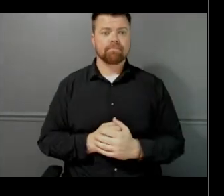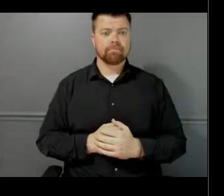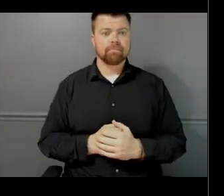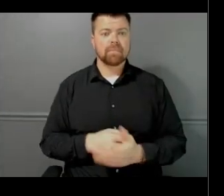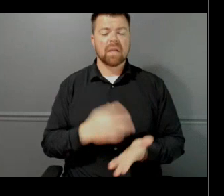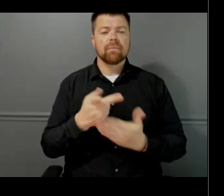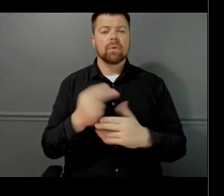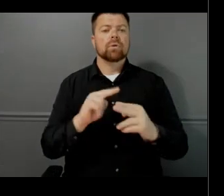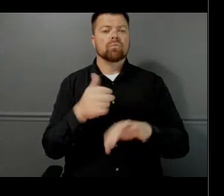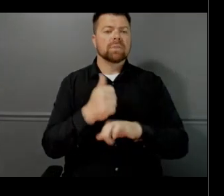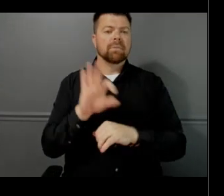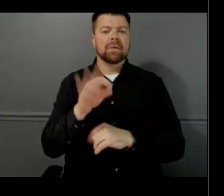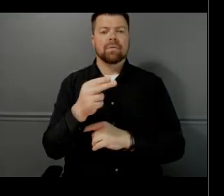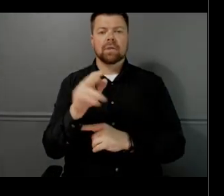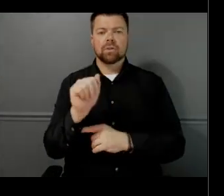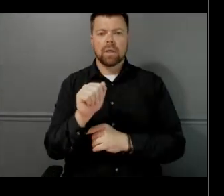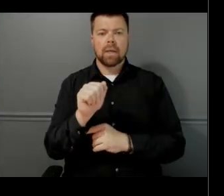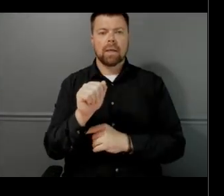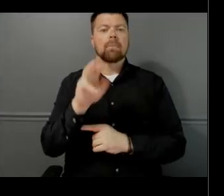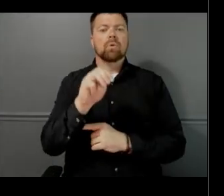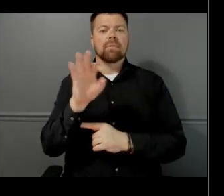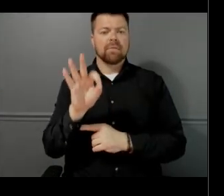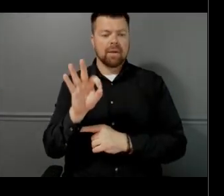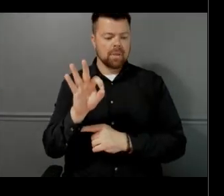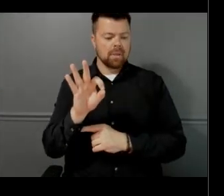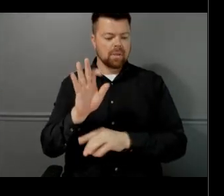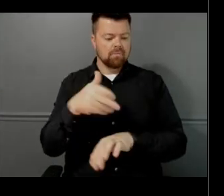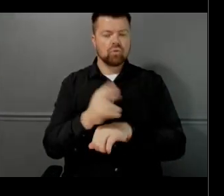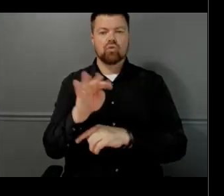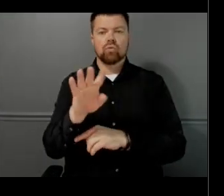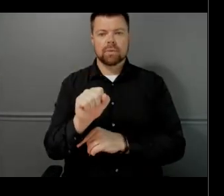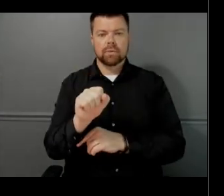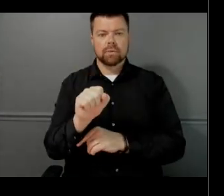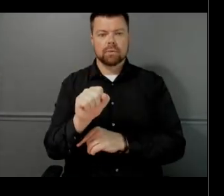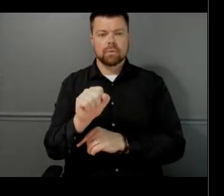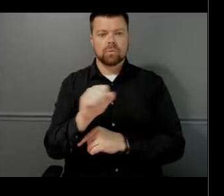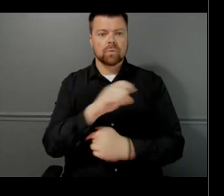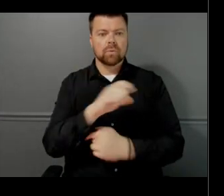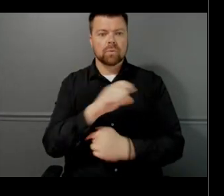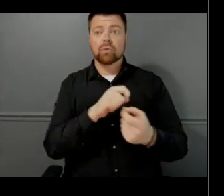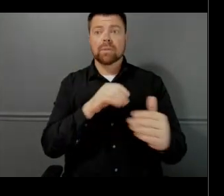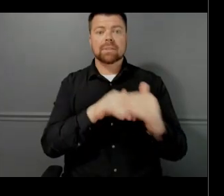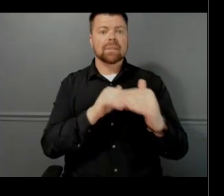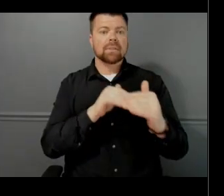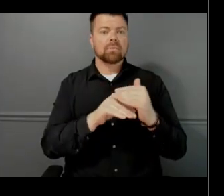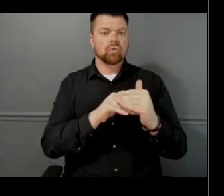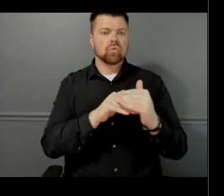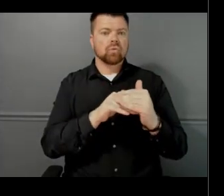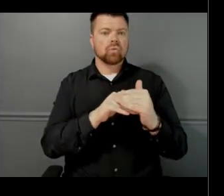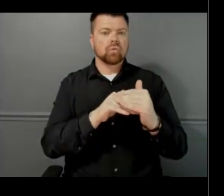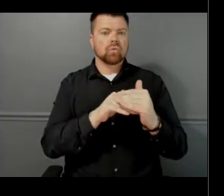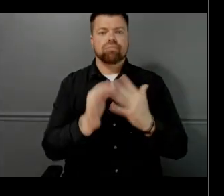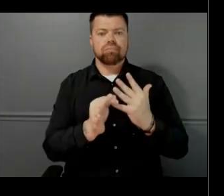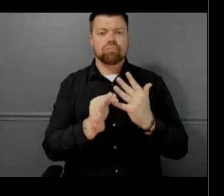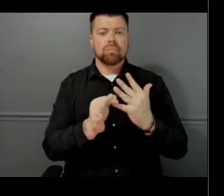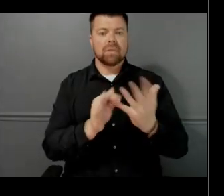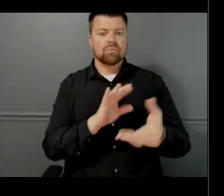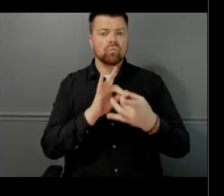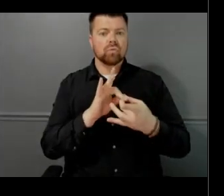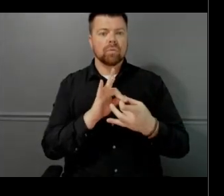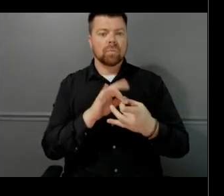to build FHA multifamily dwellings with certain accessible features is regarded as